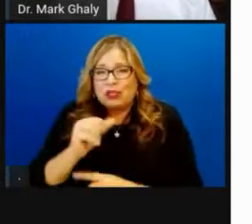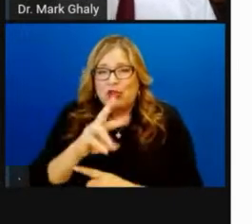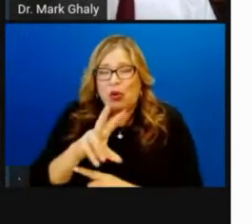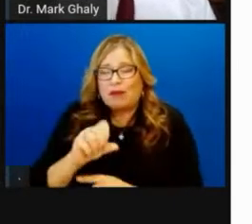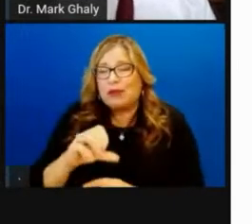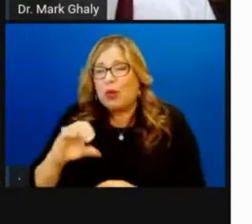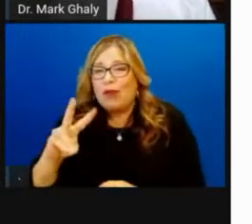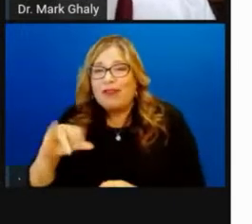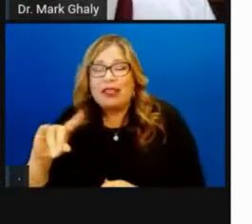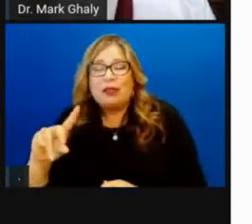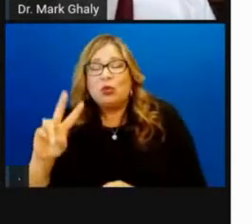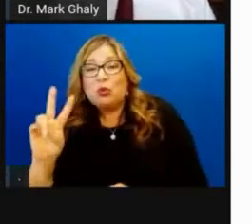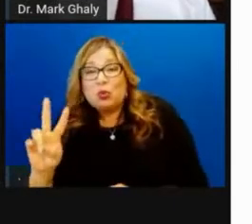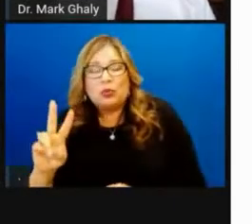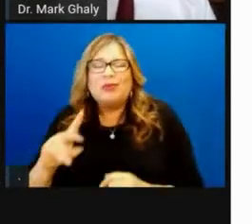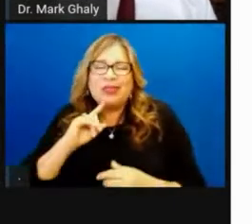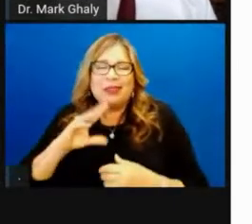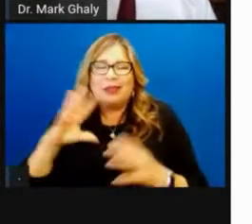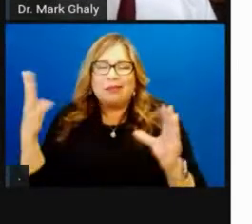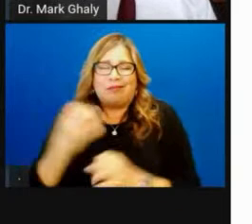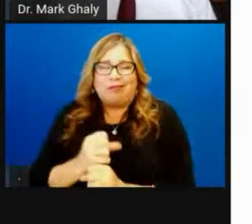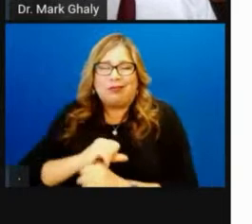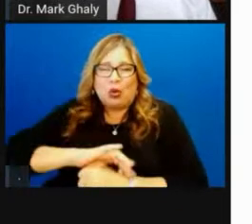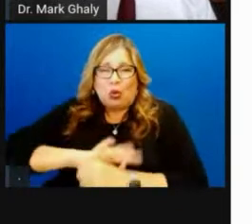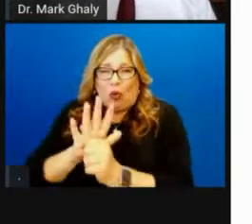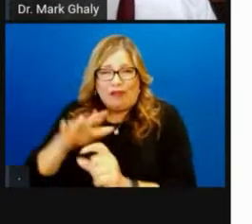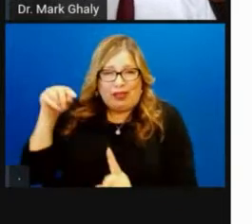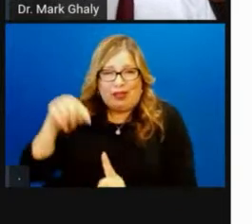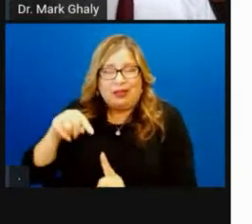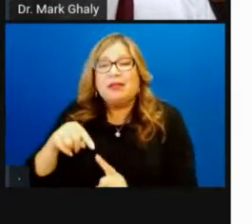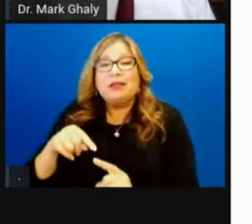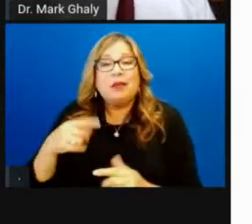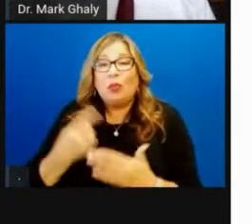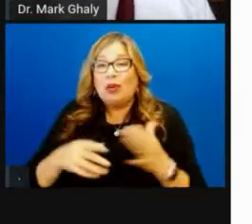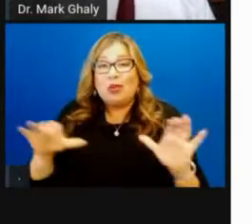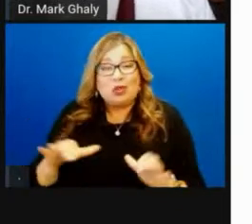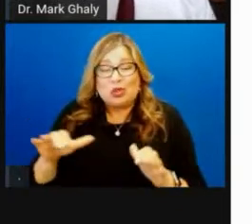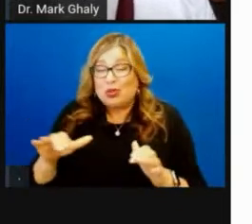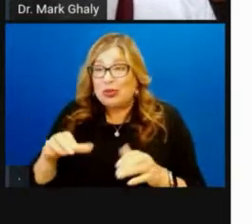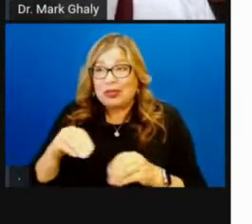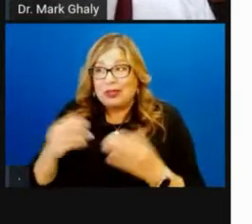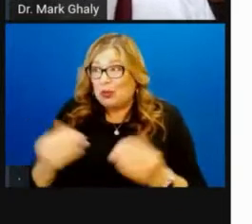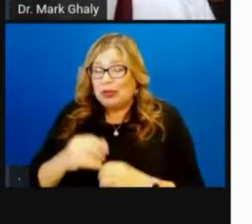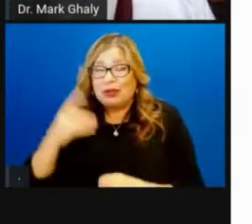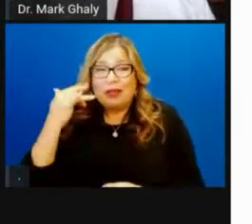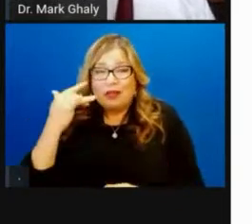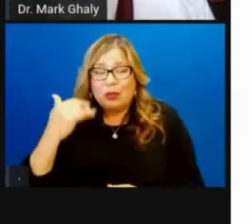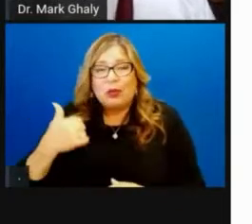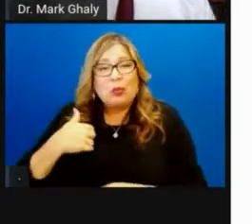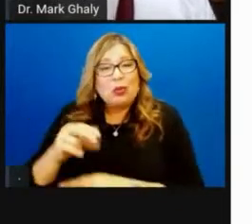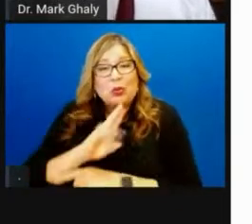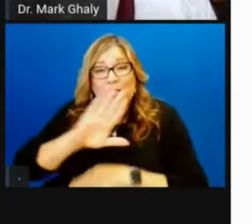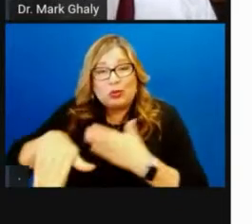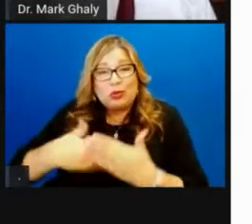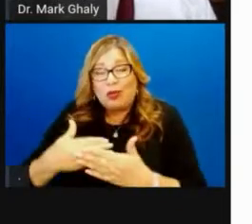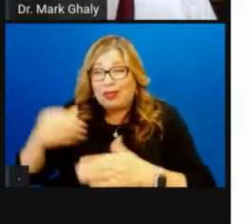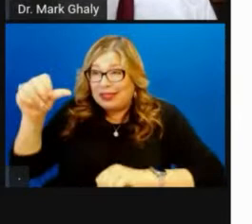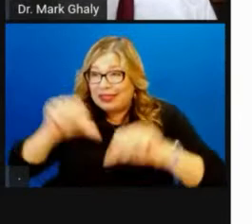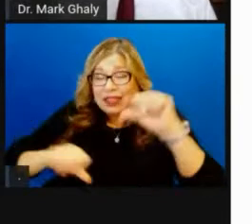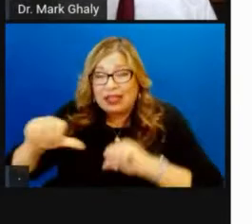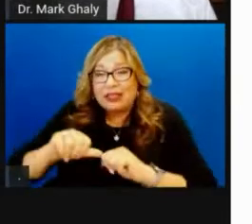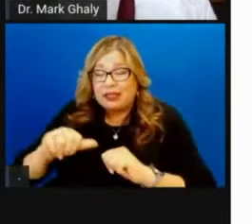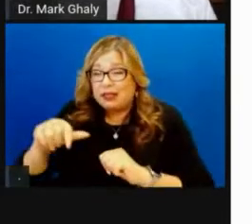or COVID is doing here in California. And we've used the science to guide our health protection strategies throughout the entirety